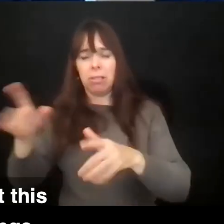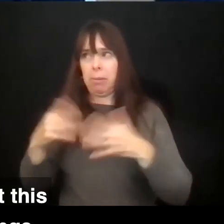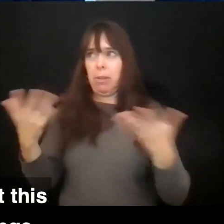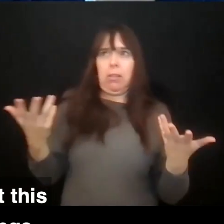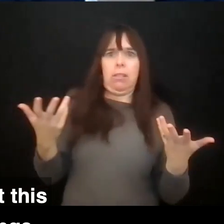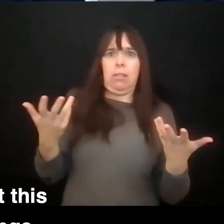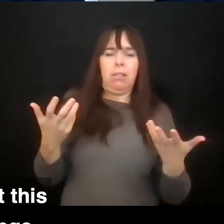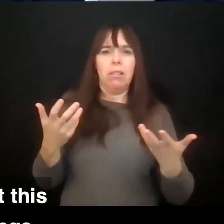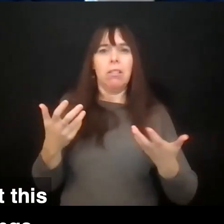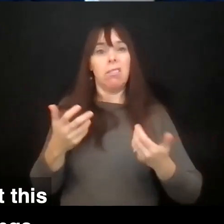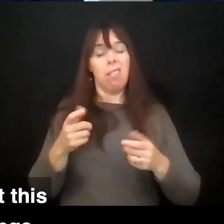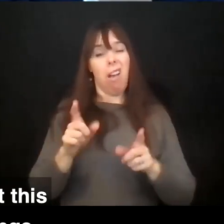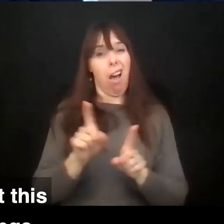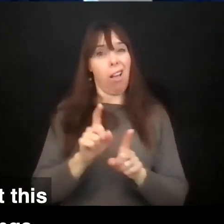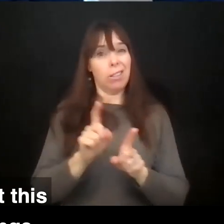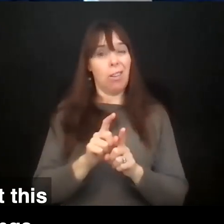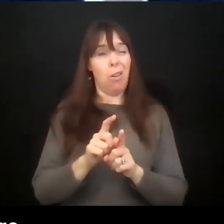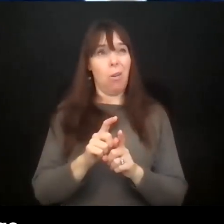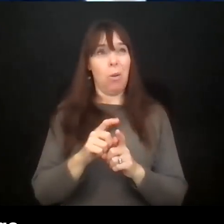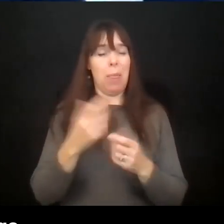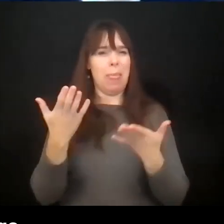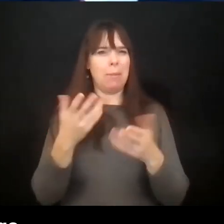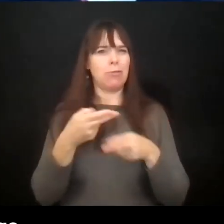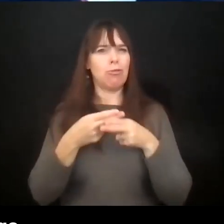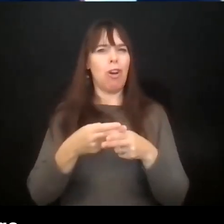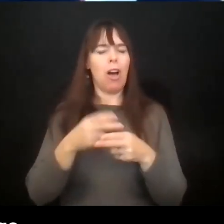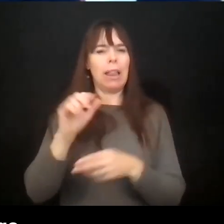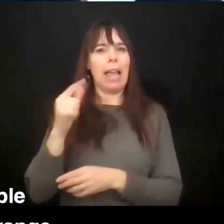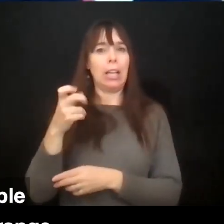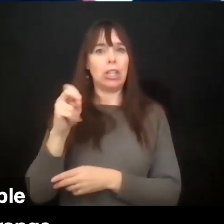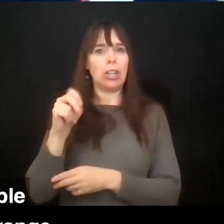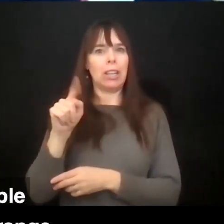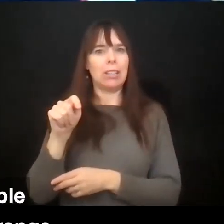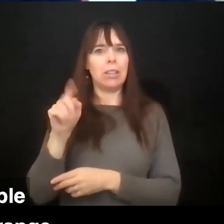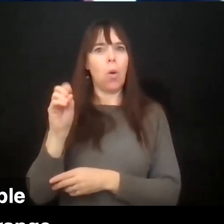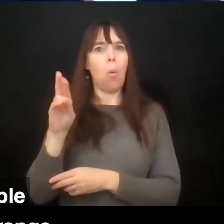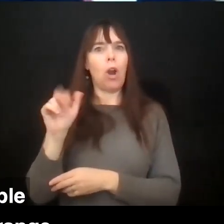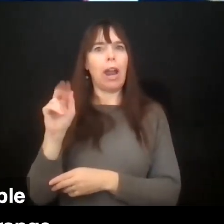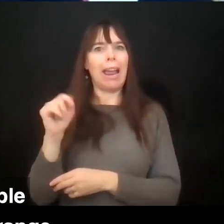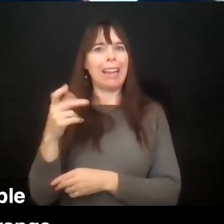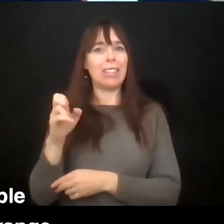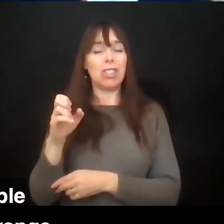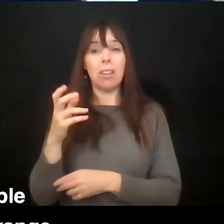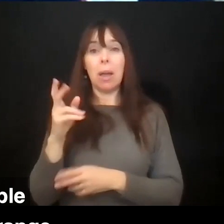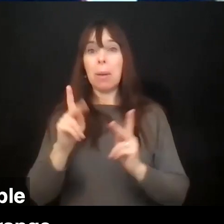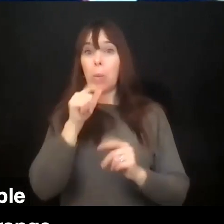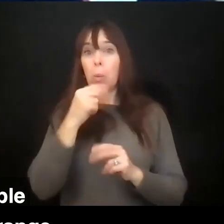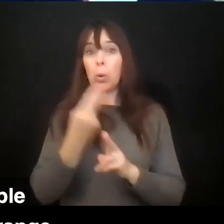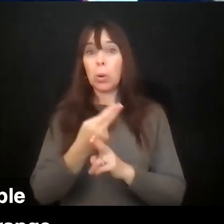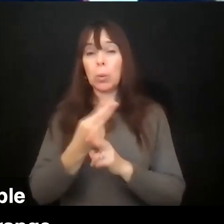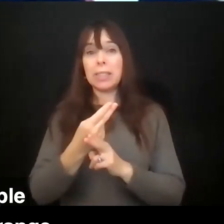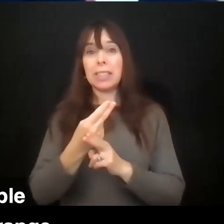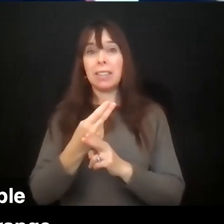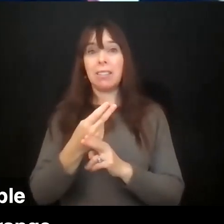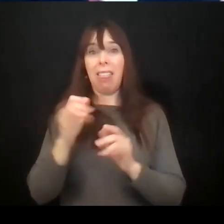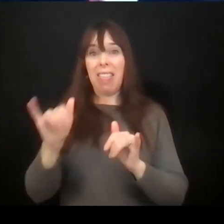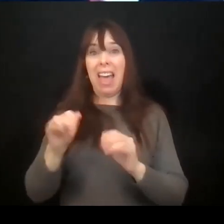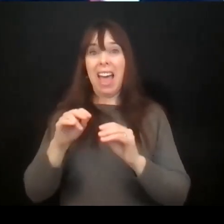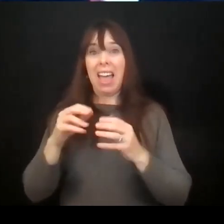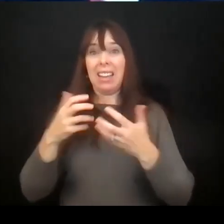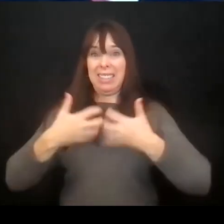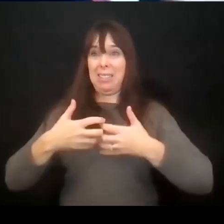that this is possibly Agent Orange. So if it's Agent Orange, it has to do with people who are using Agent